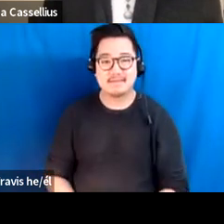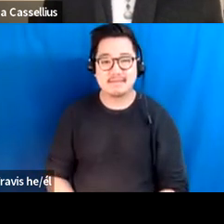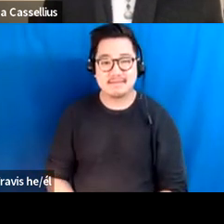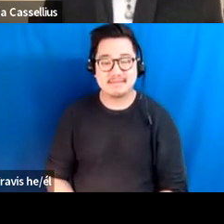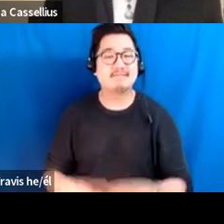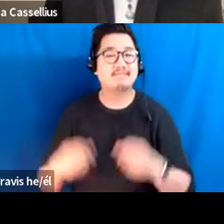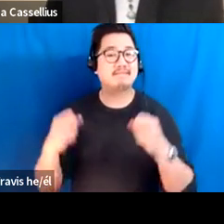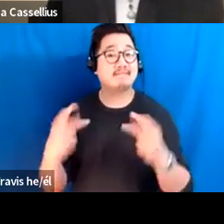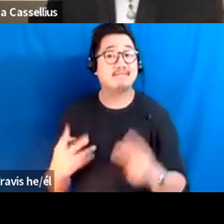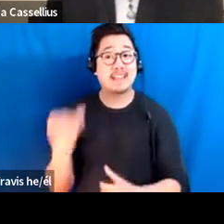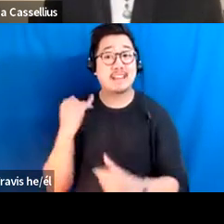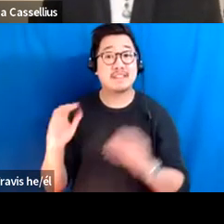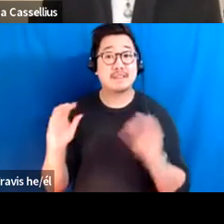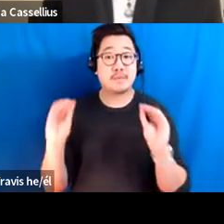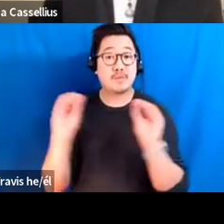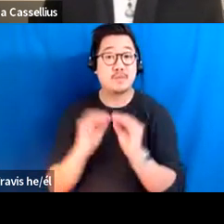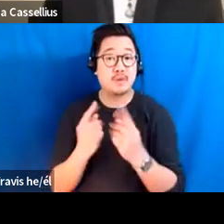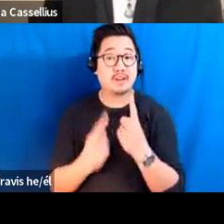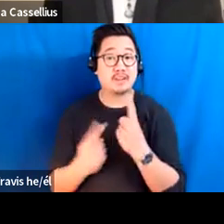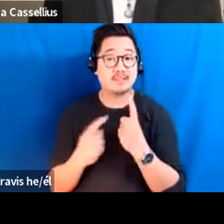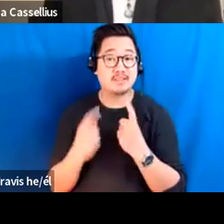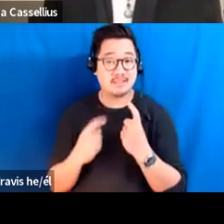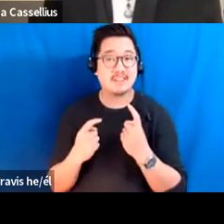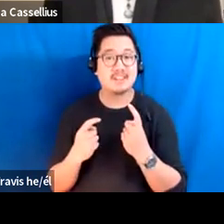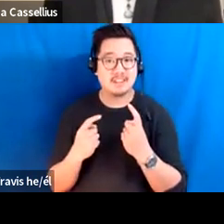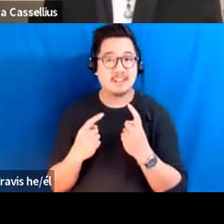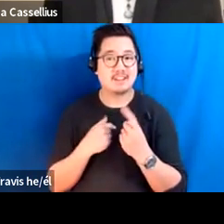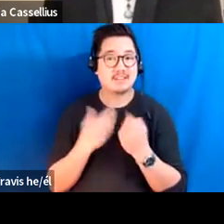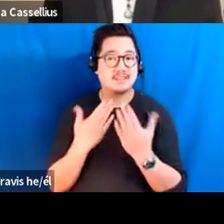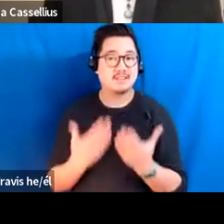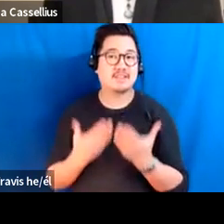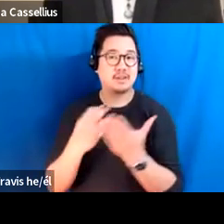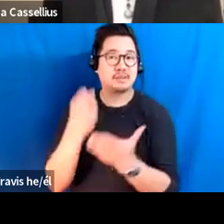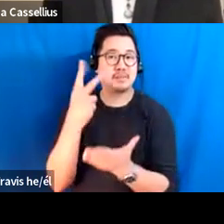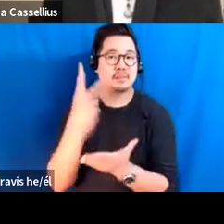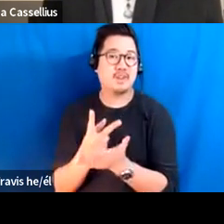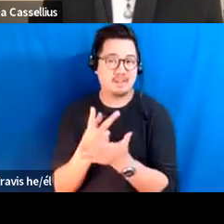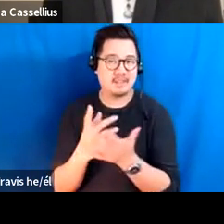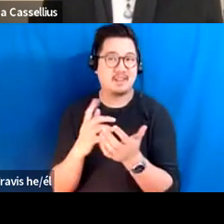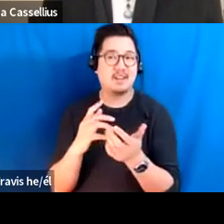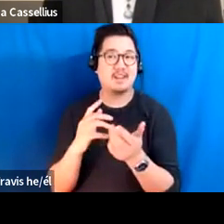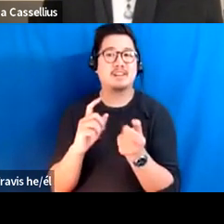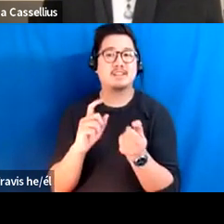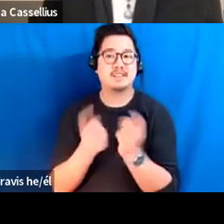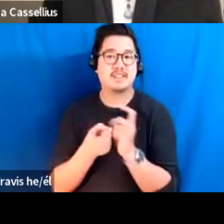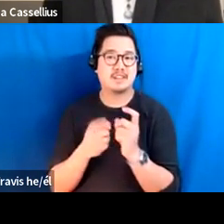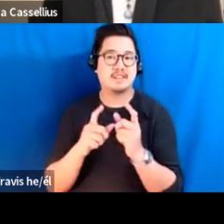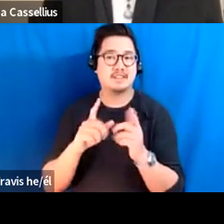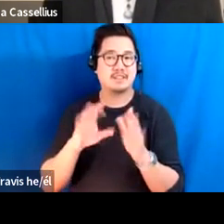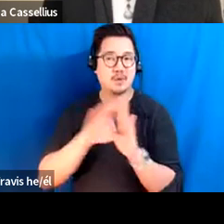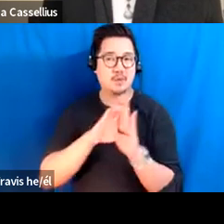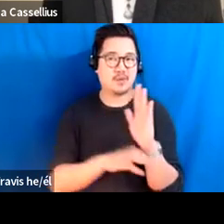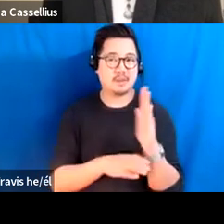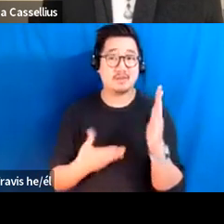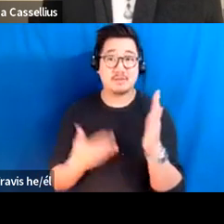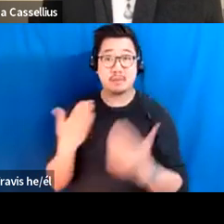okay if there are no further questions i'll entertain a motion to approve the revised code of conduct as presented is there a